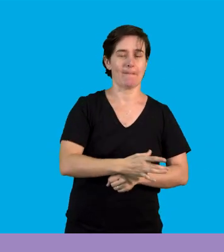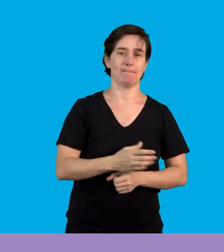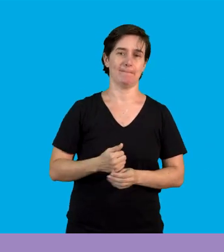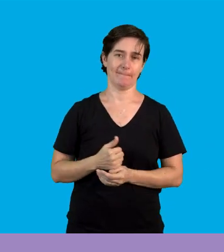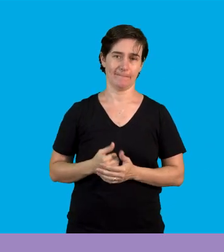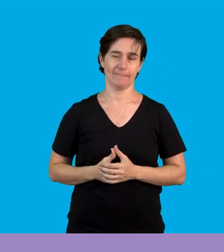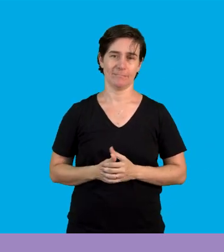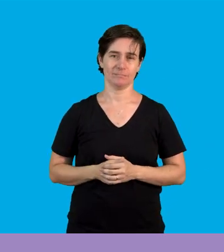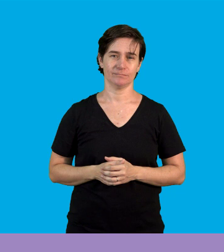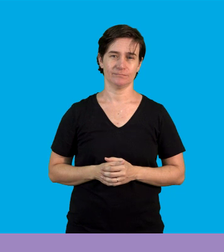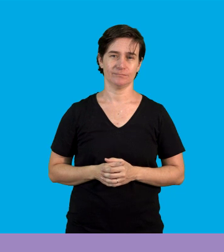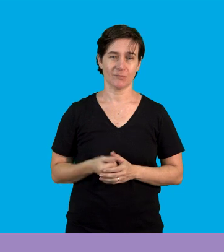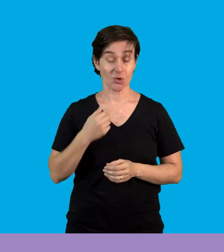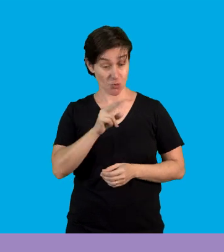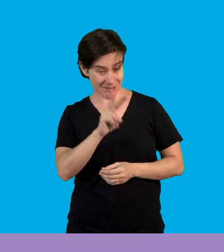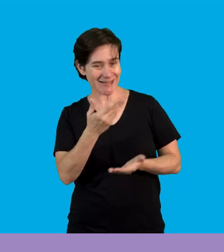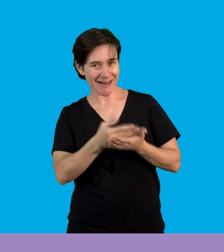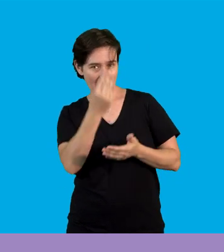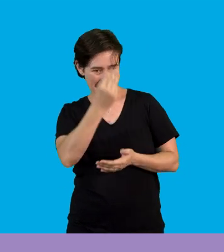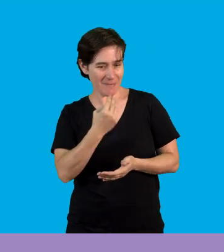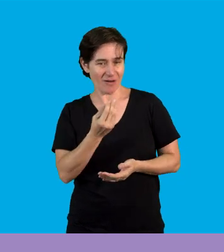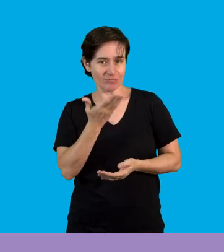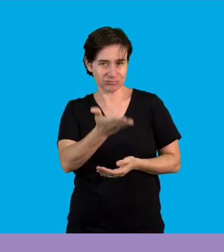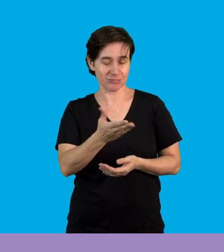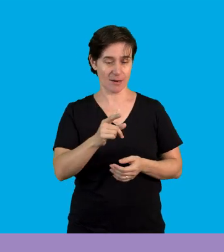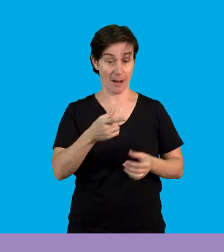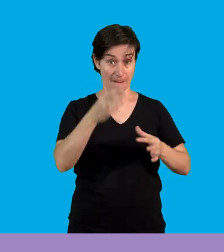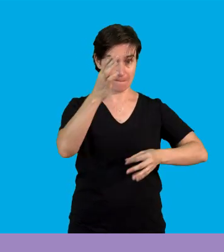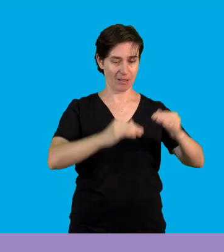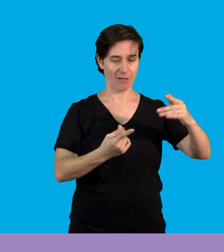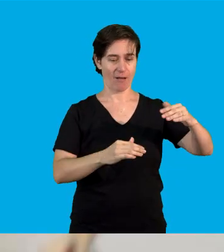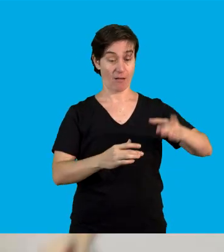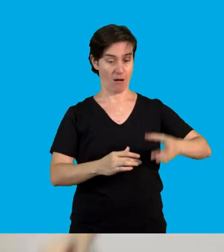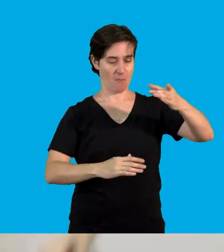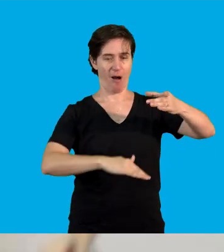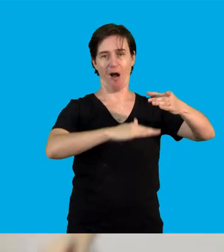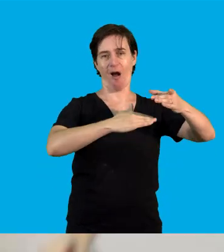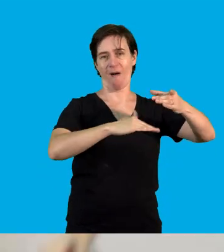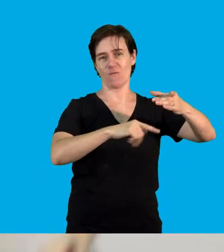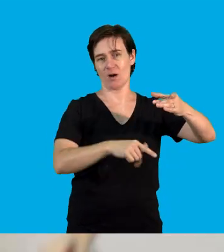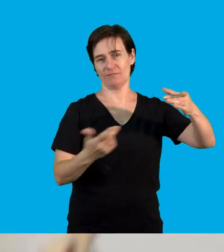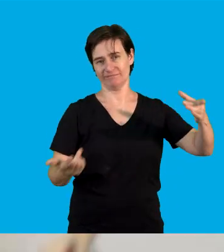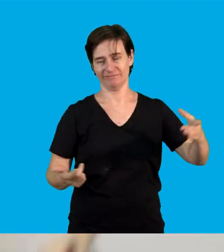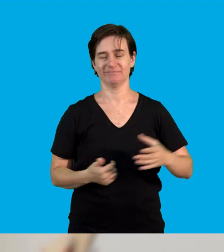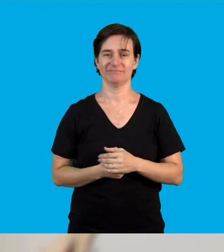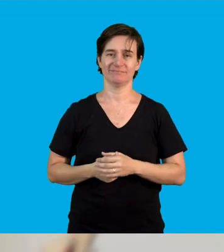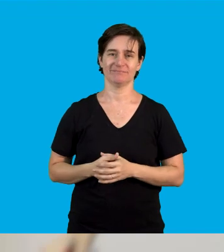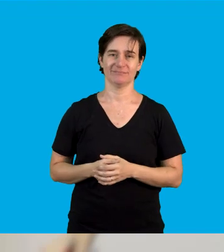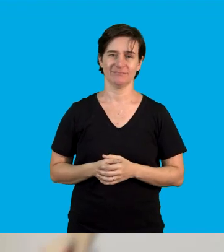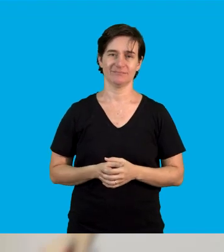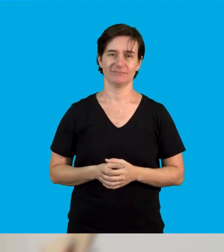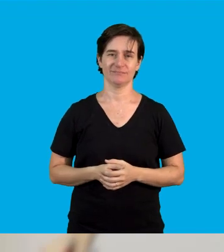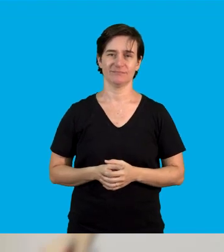capacity of the glass, because as we can see also in the picture, the milk does not fill up that